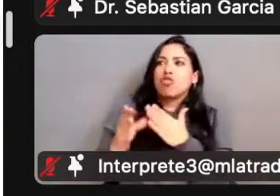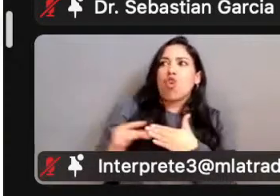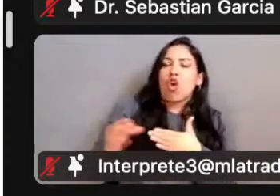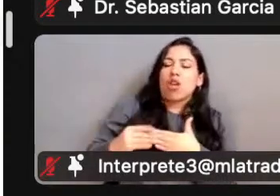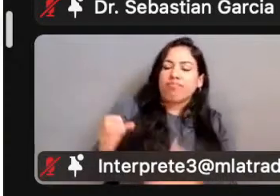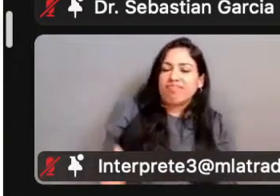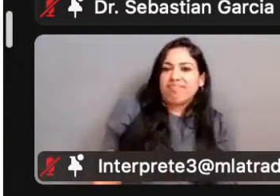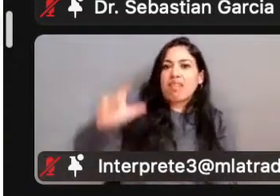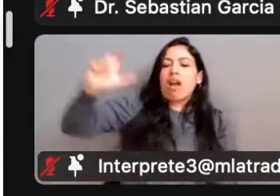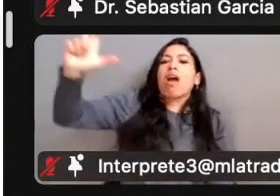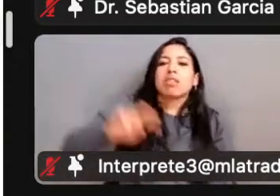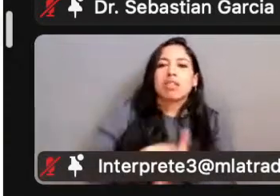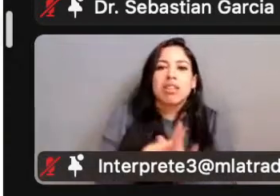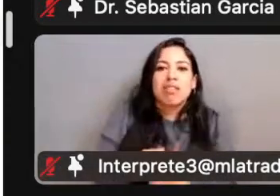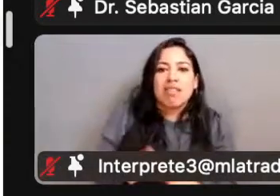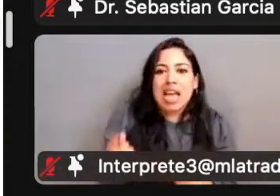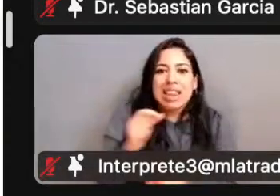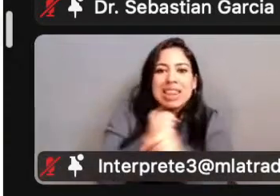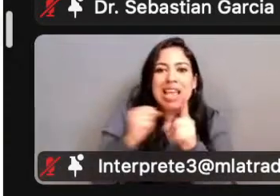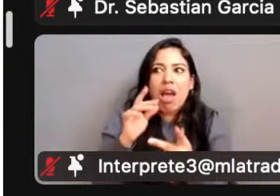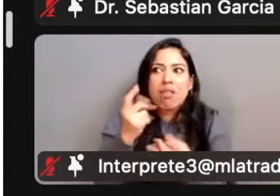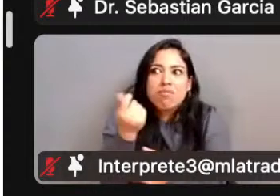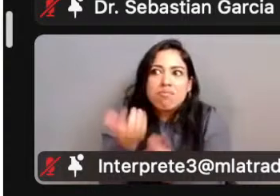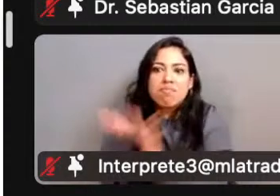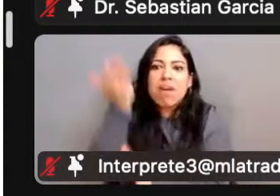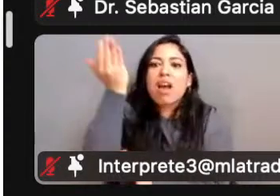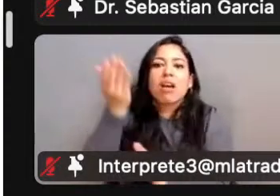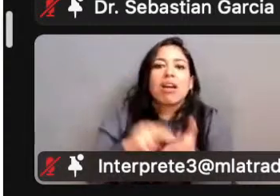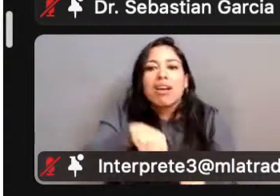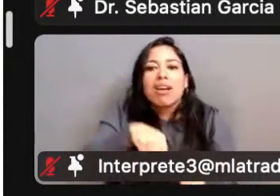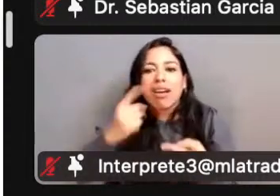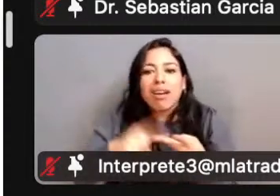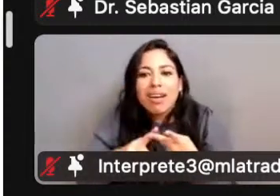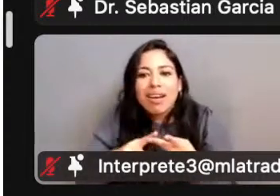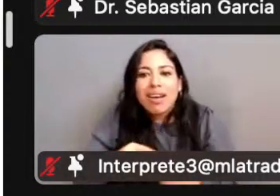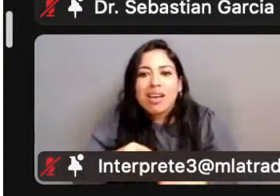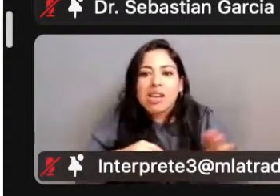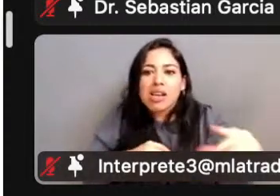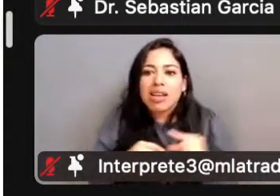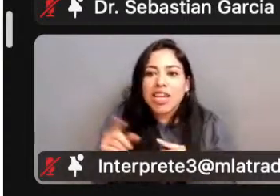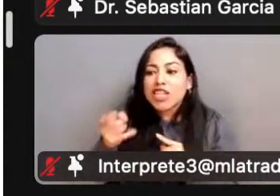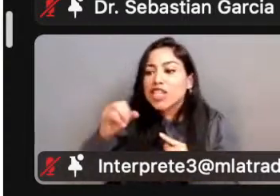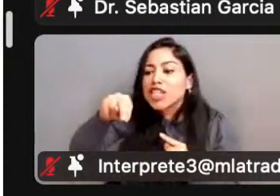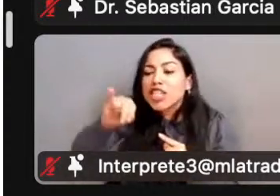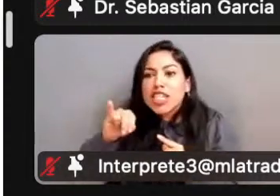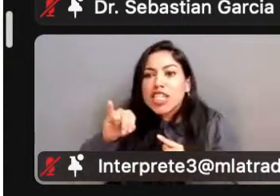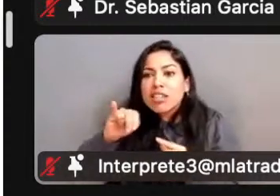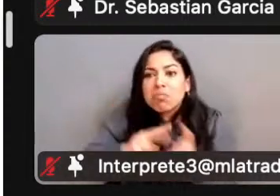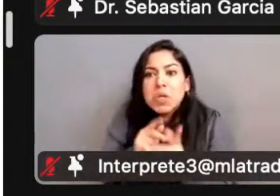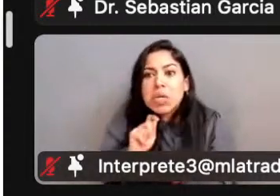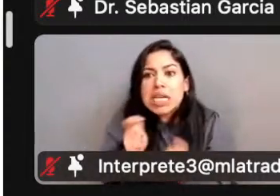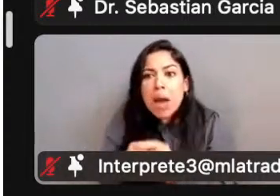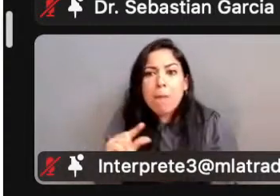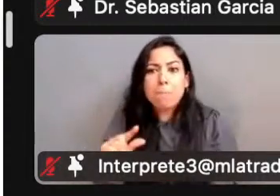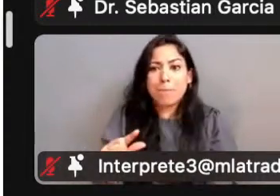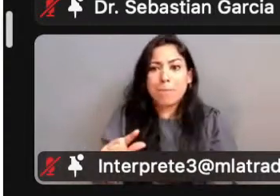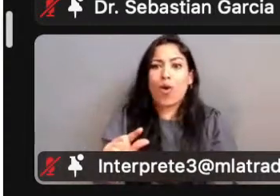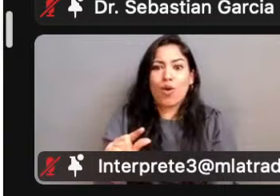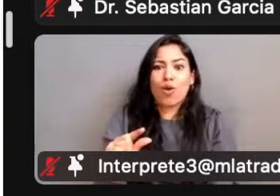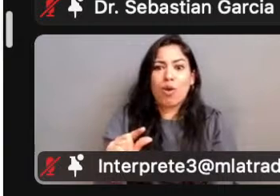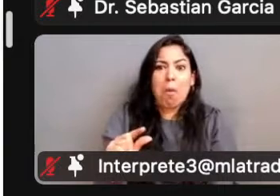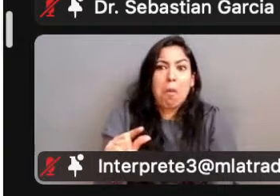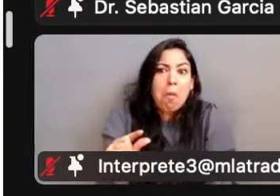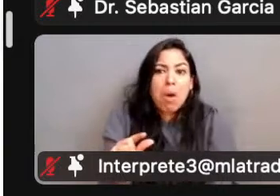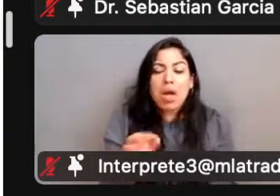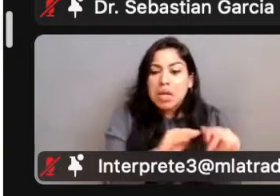years. The Gini, which is the classical measure of inequality in the income, was not modified.